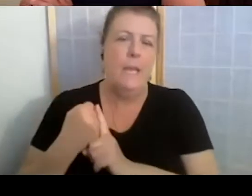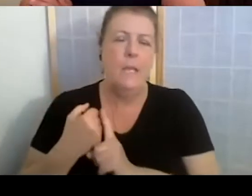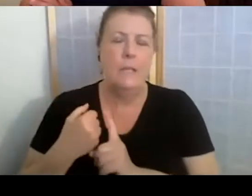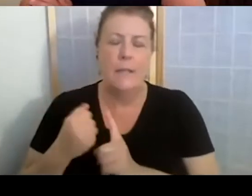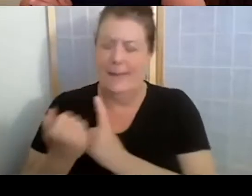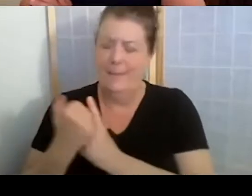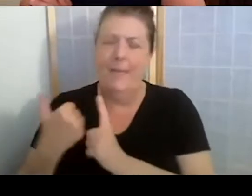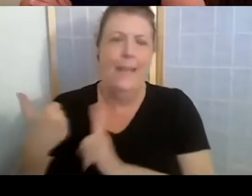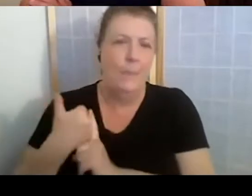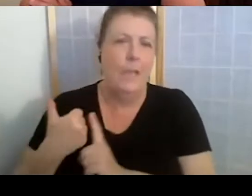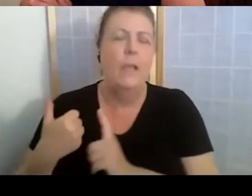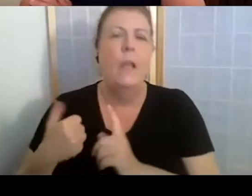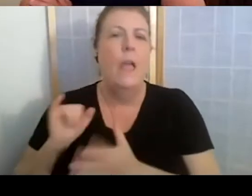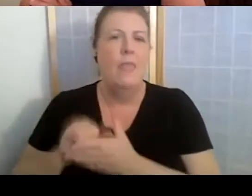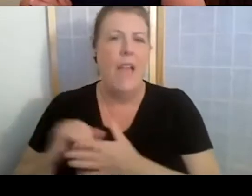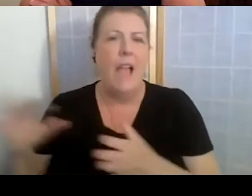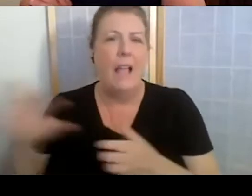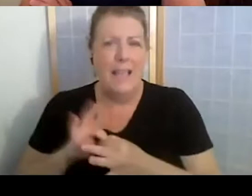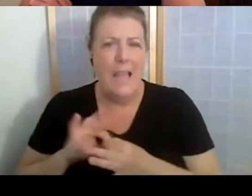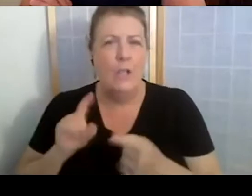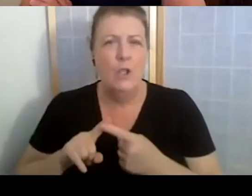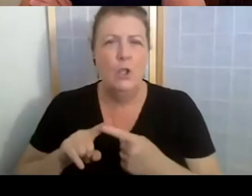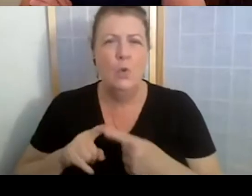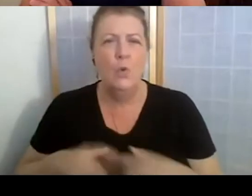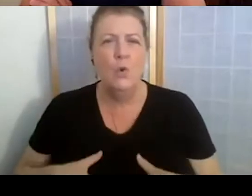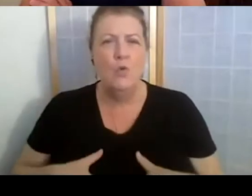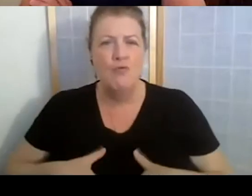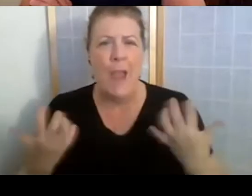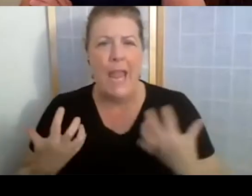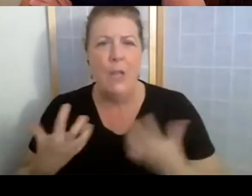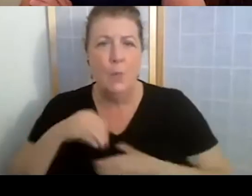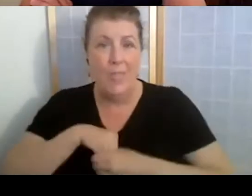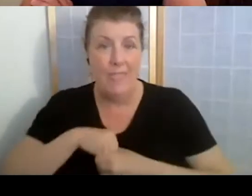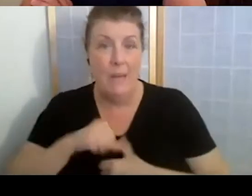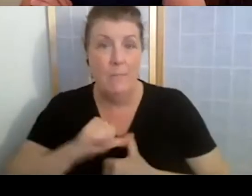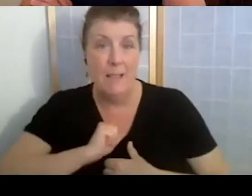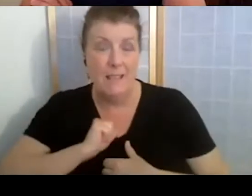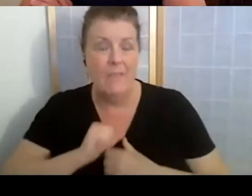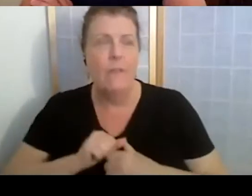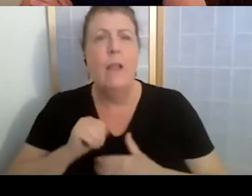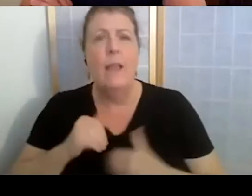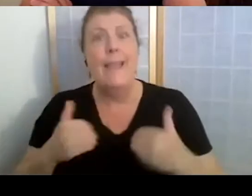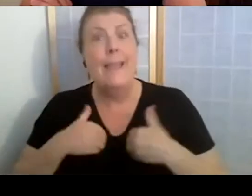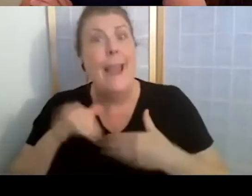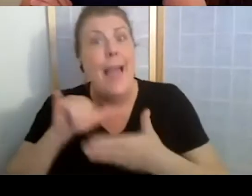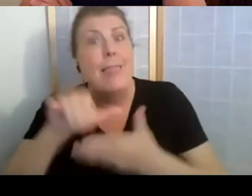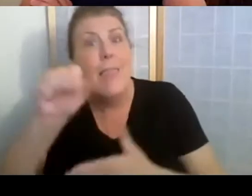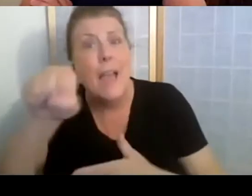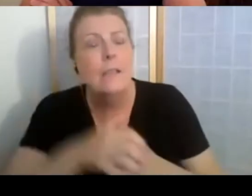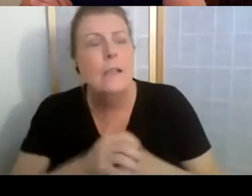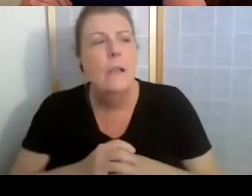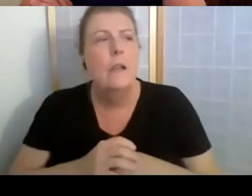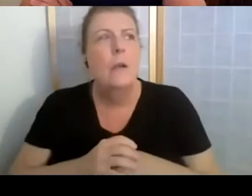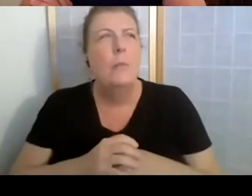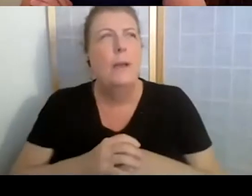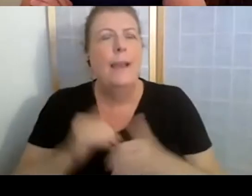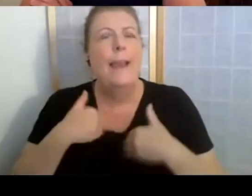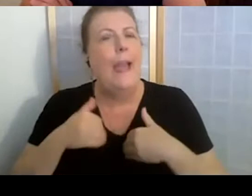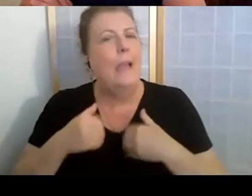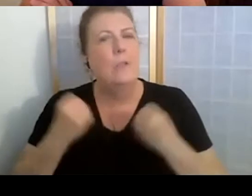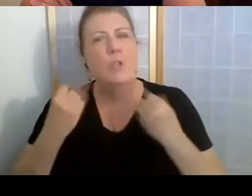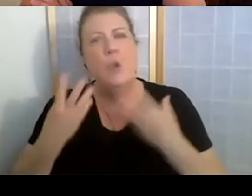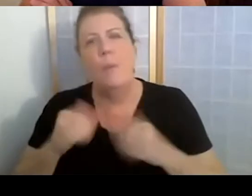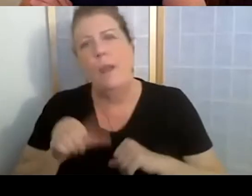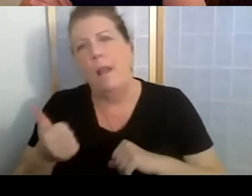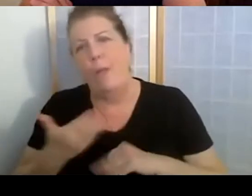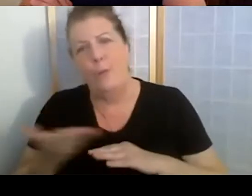in me that will always be alive, I think. So it had that, but you know, it had so many other things